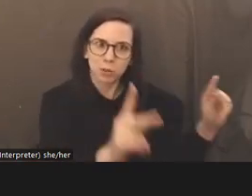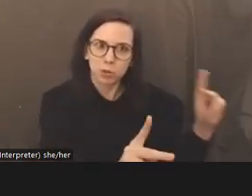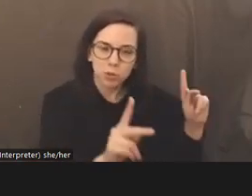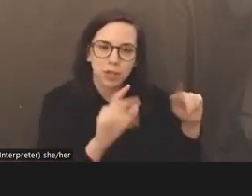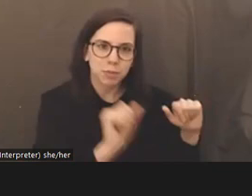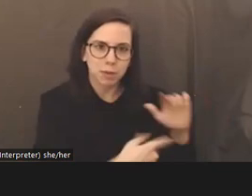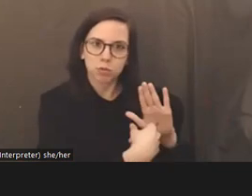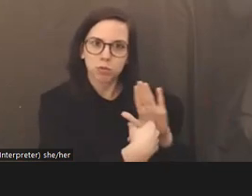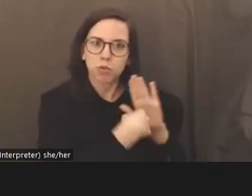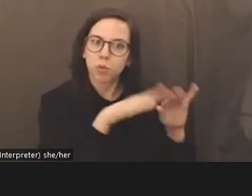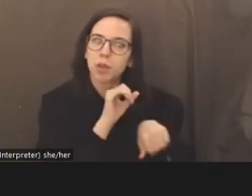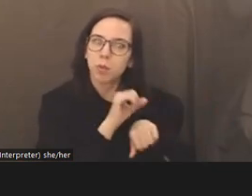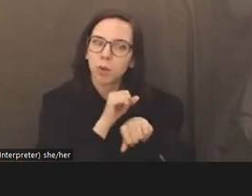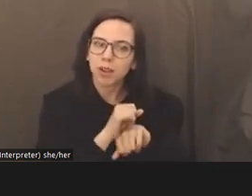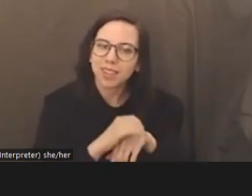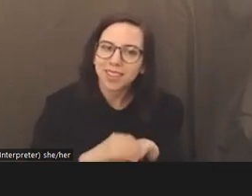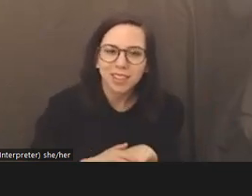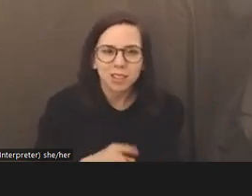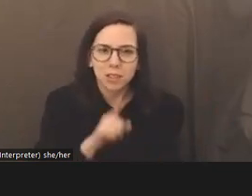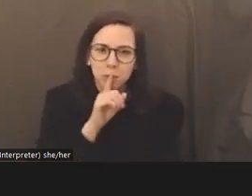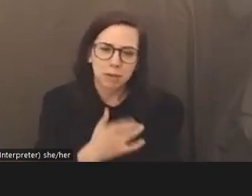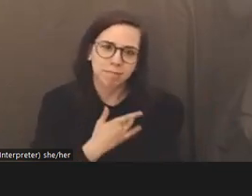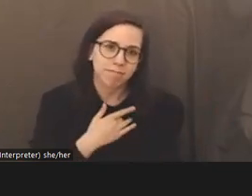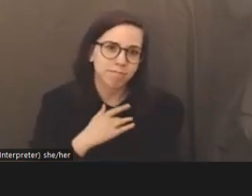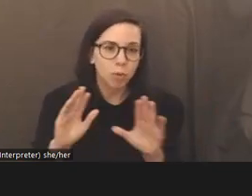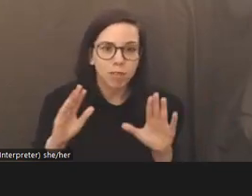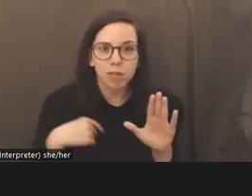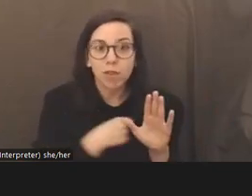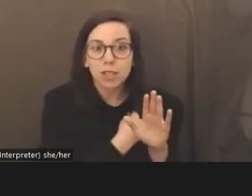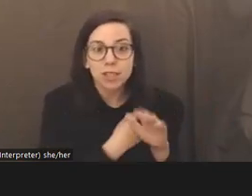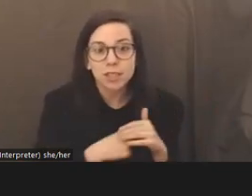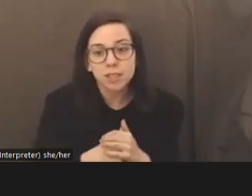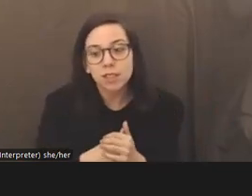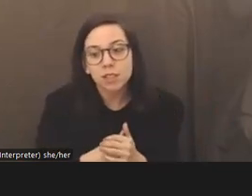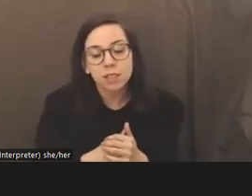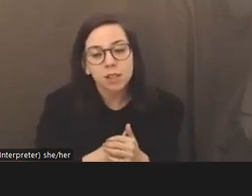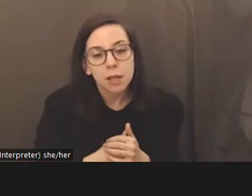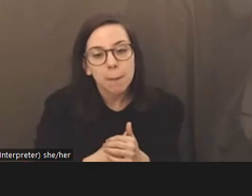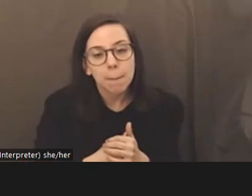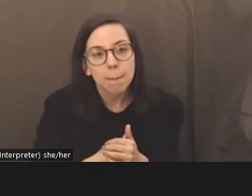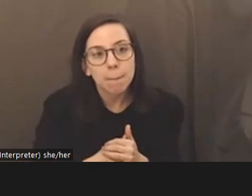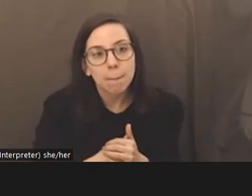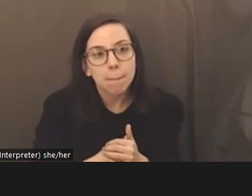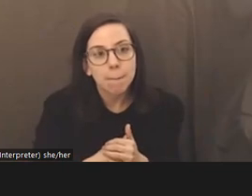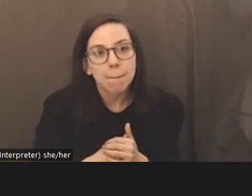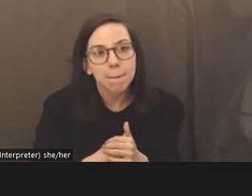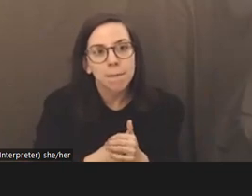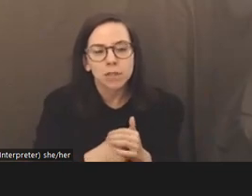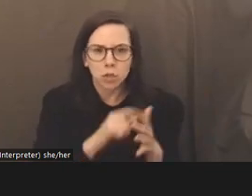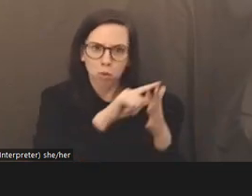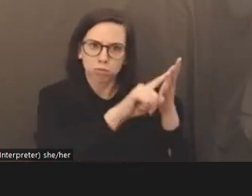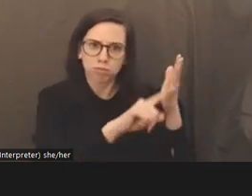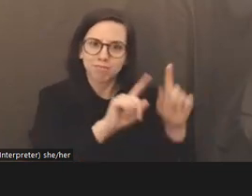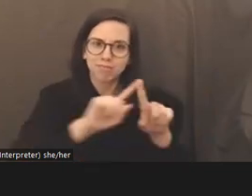for students. So it's really meaningful for us. So this class, or this combination of classes,